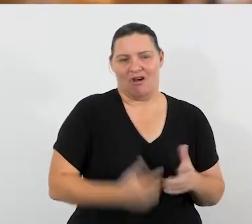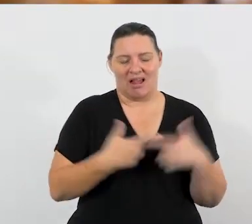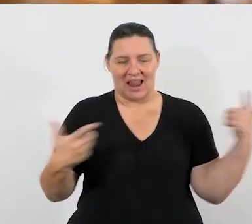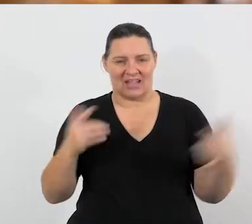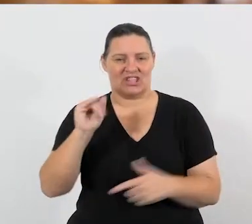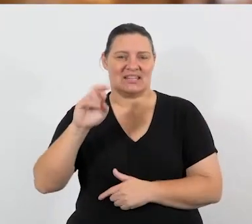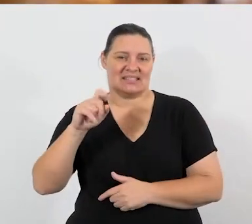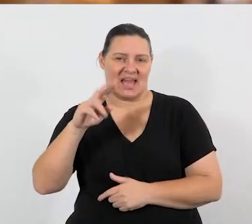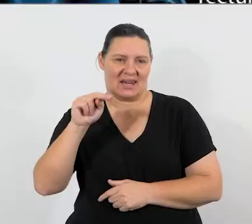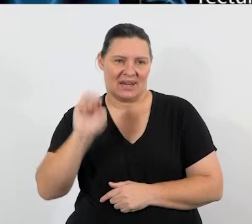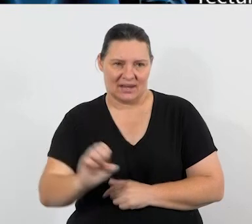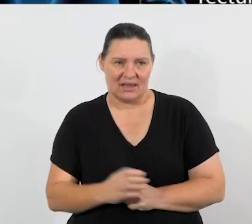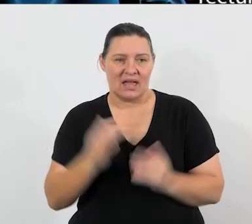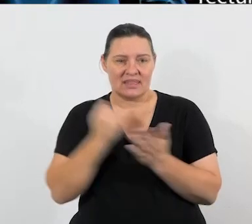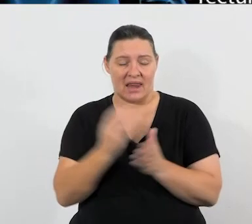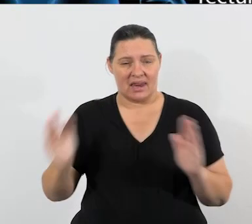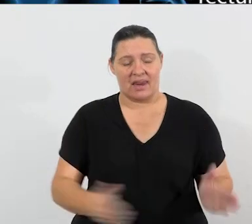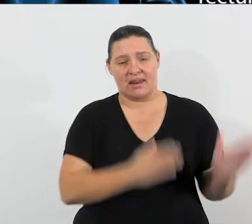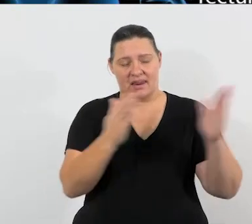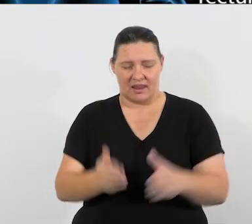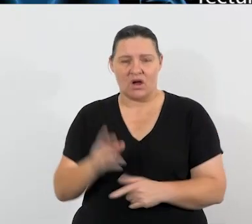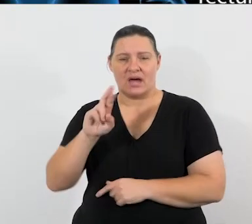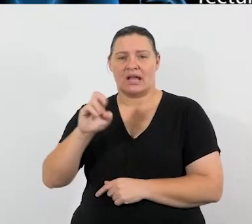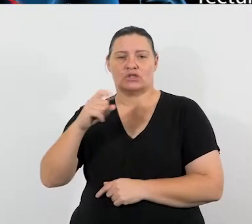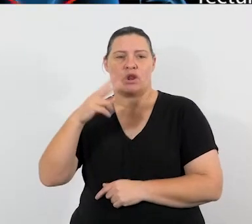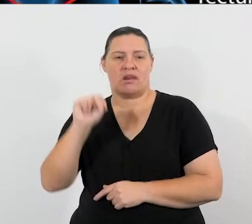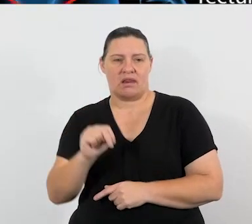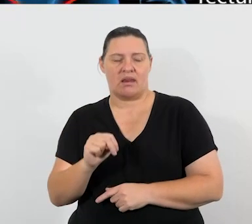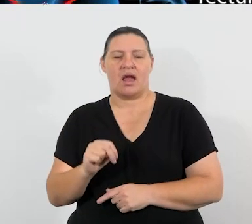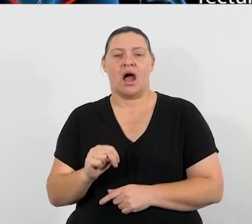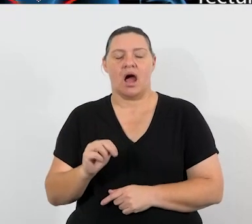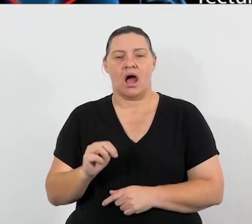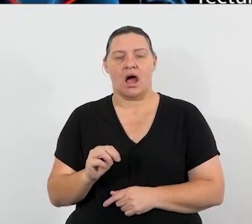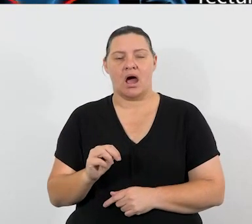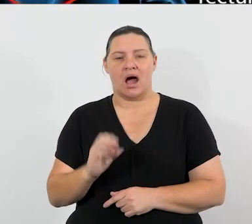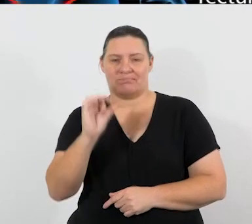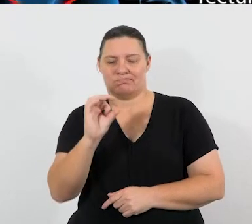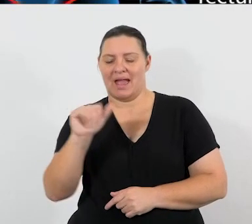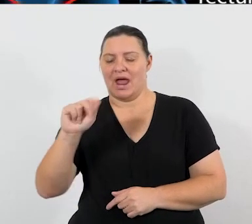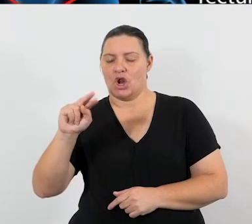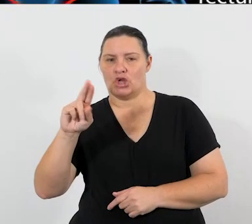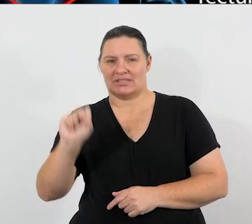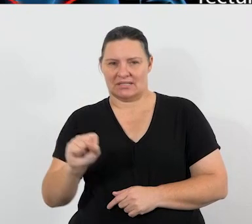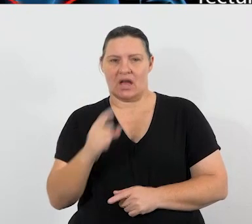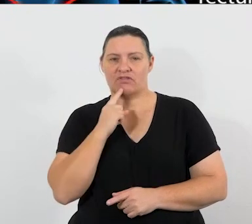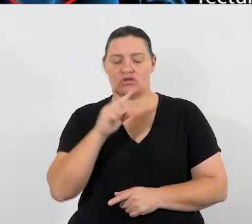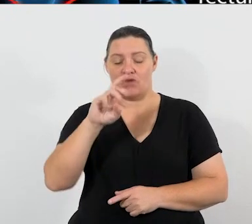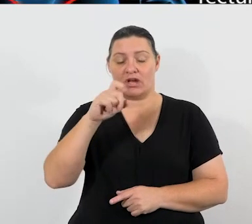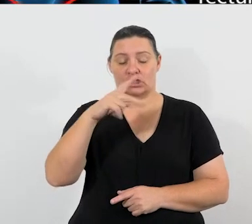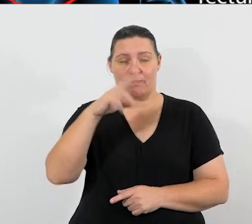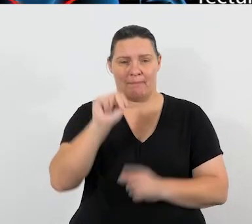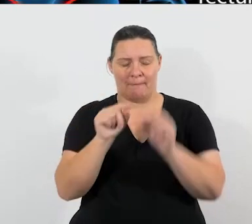what happens after that? Then we are moving on to the rectum and the anus, which is this part. So this is your